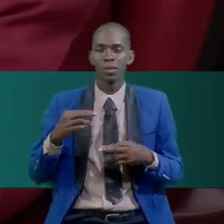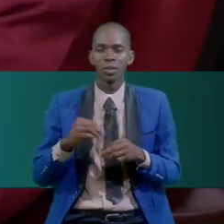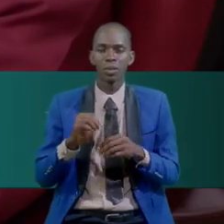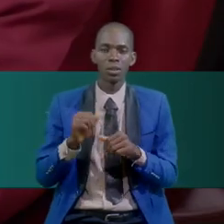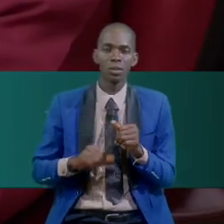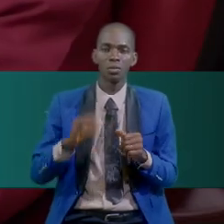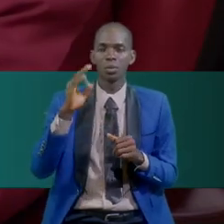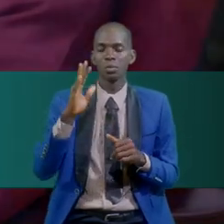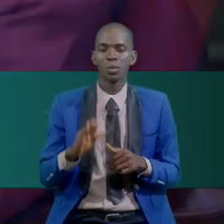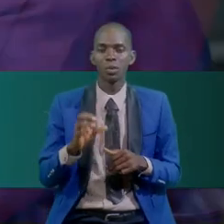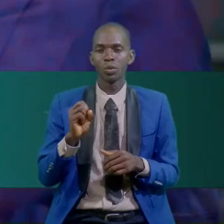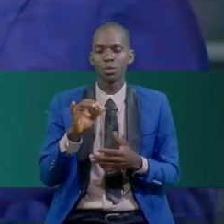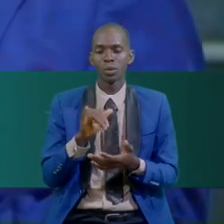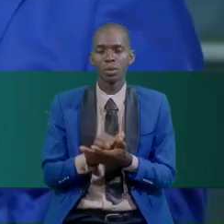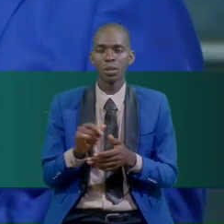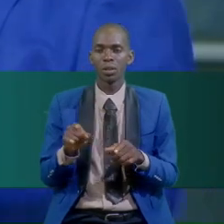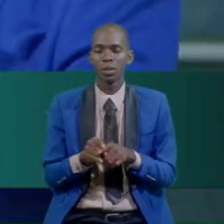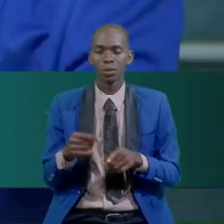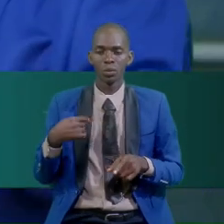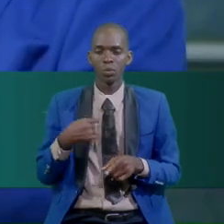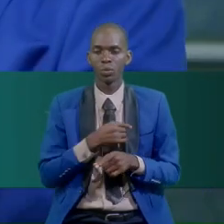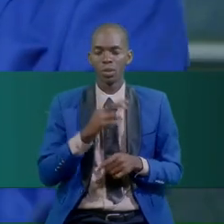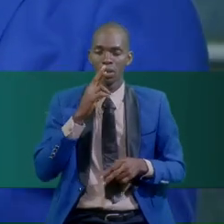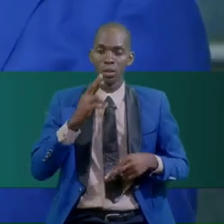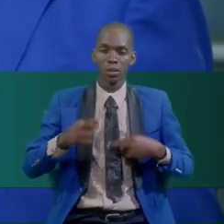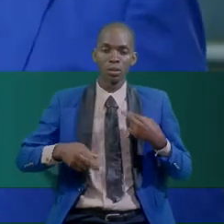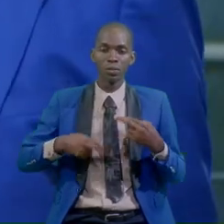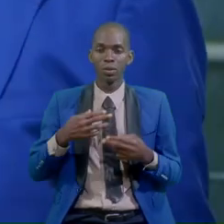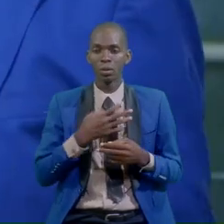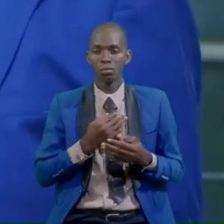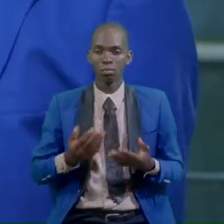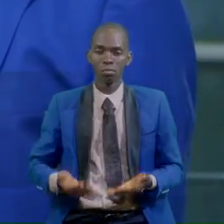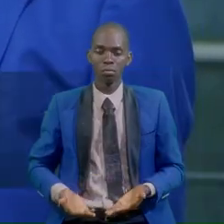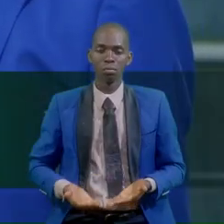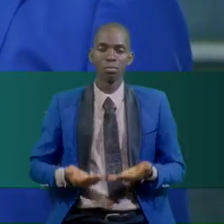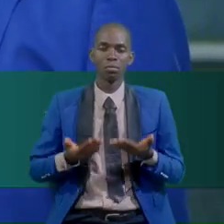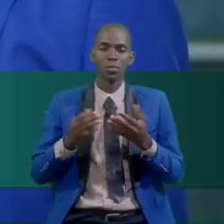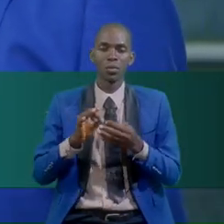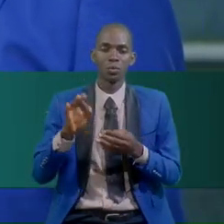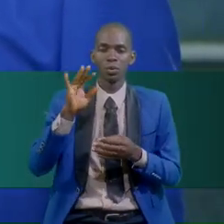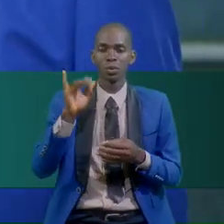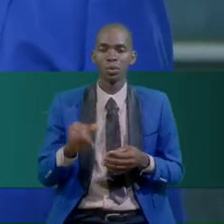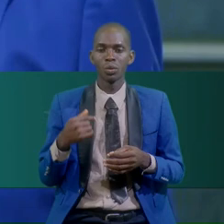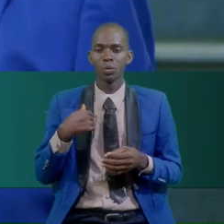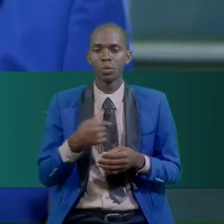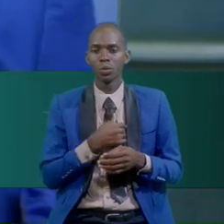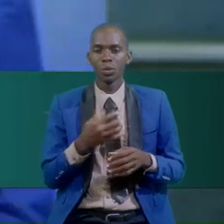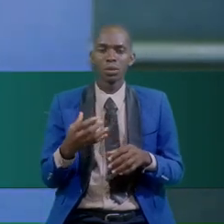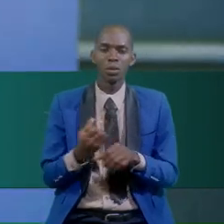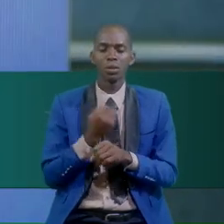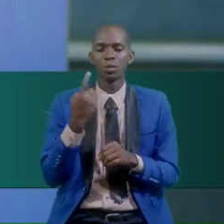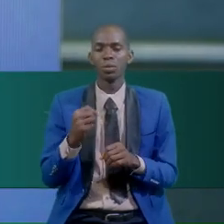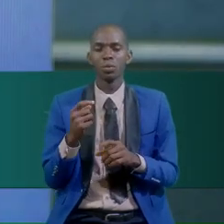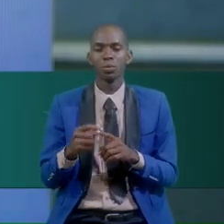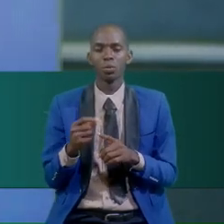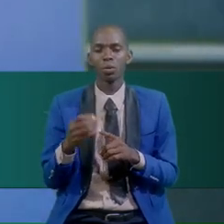we are revived and we are resurrected spiritually, we take the word of the gospel or